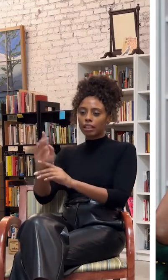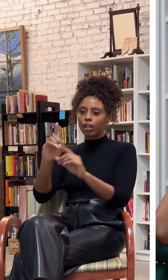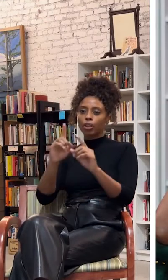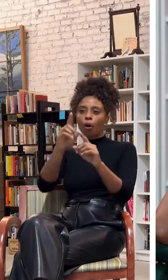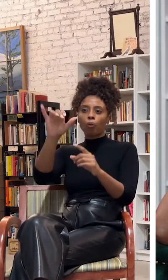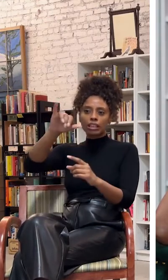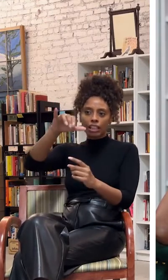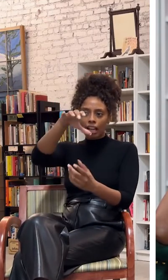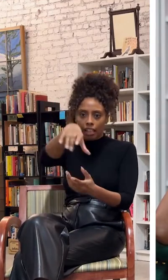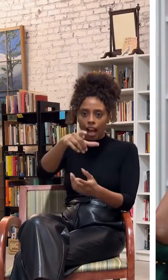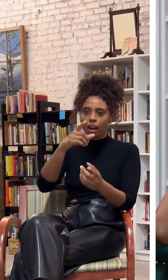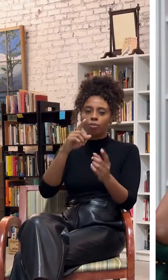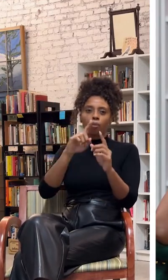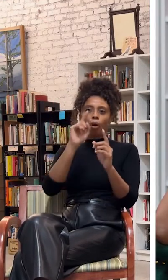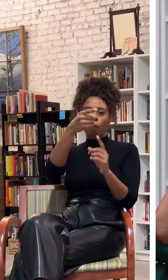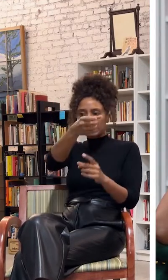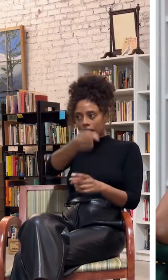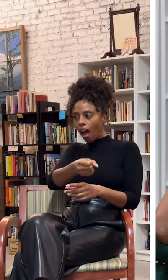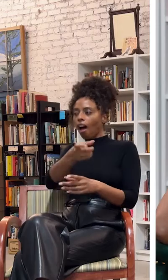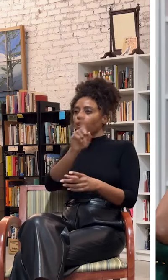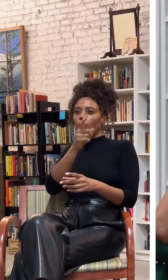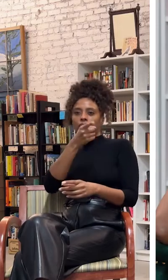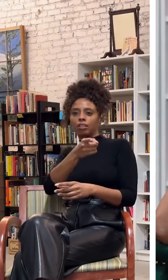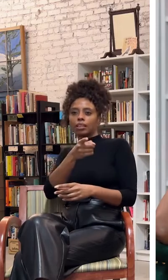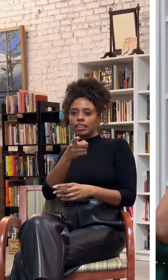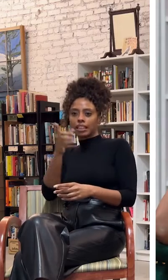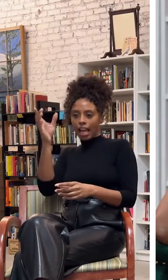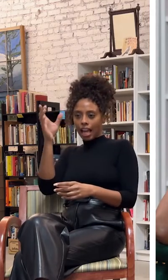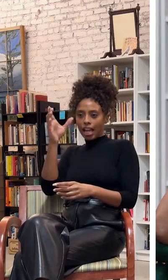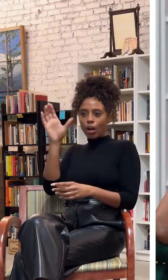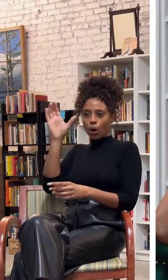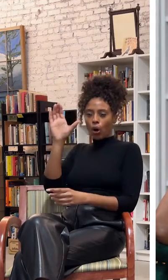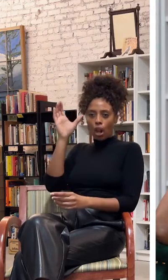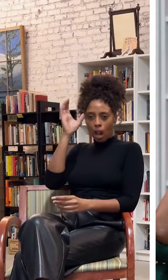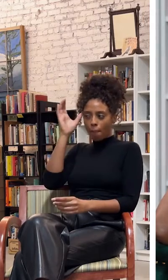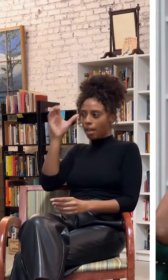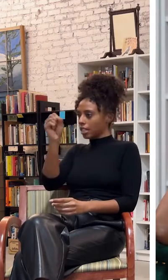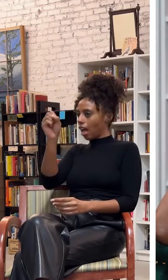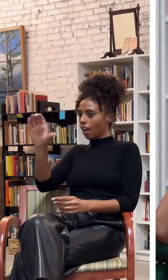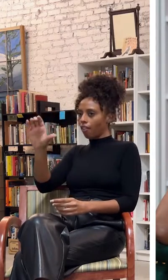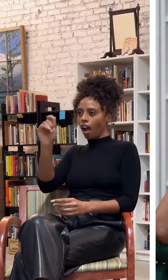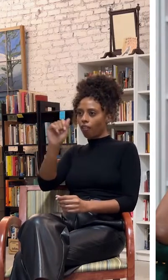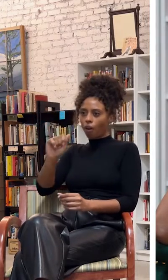go further, we go to the South where she was. Yes, all over the States.